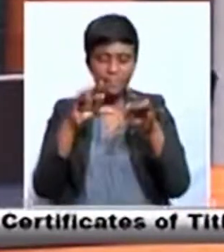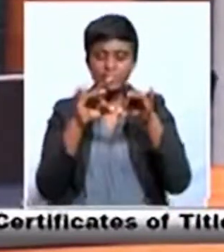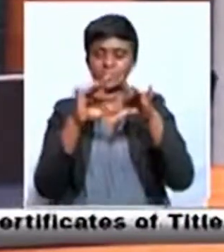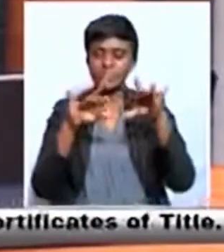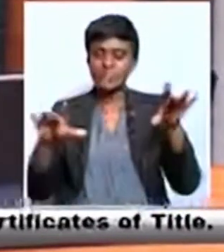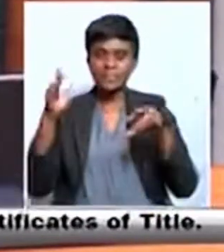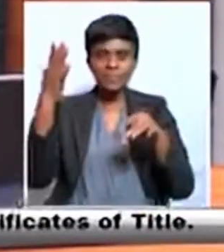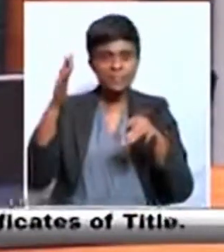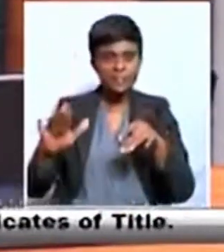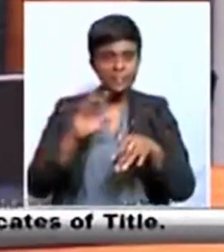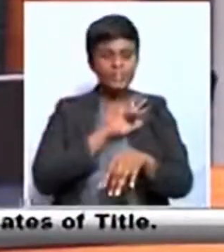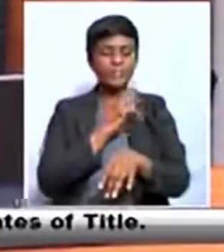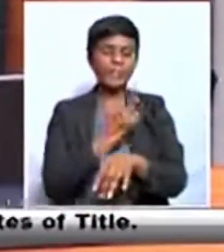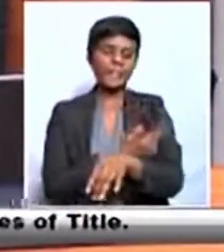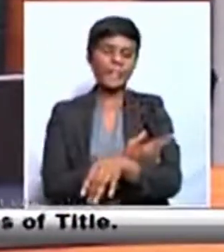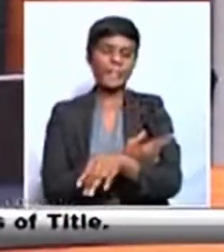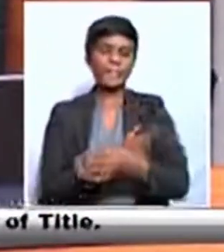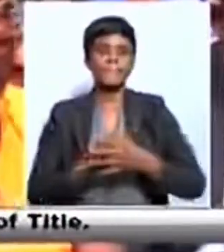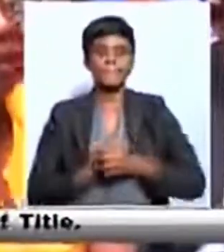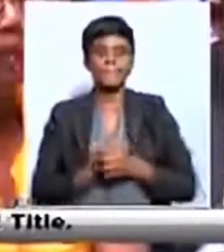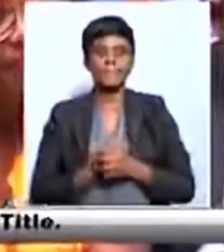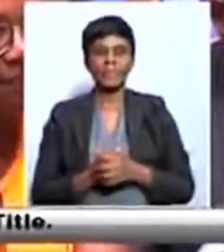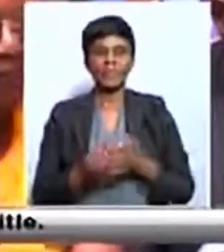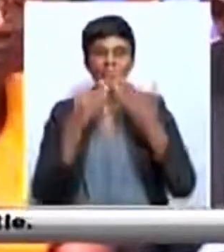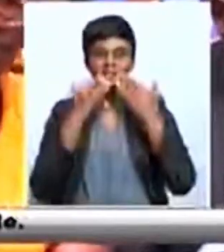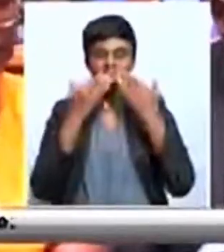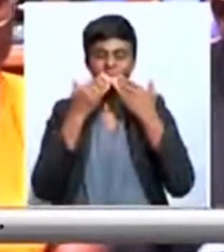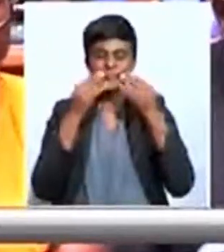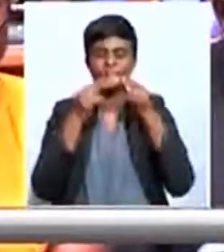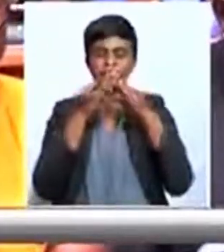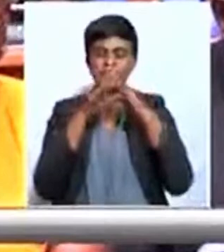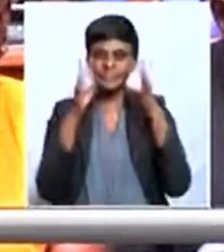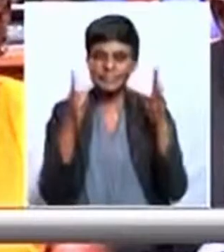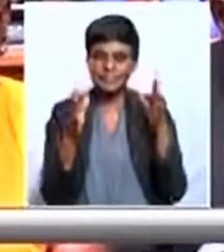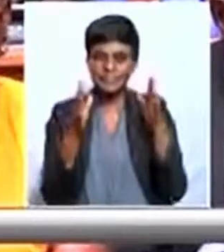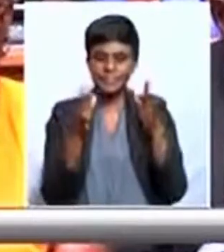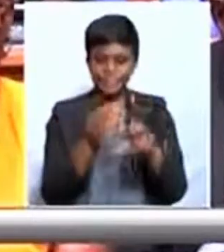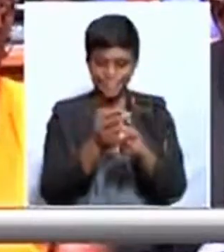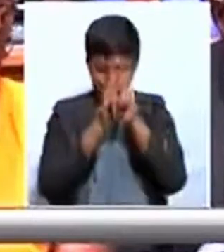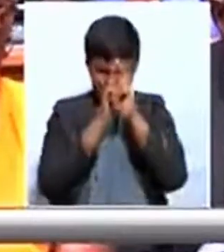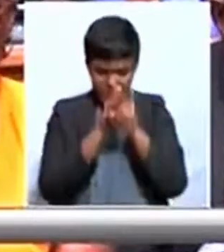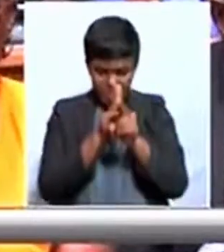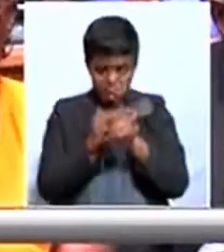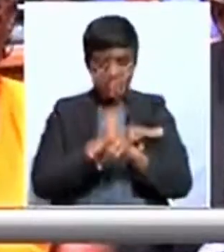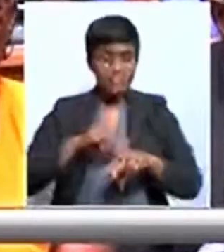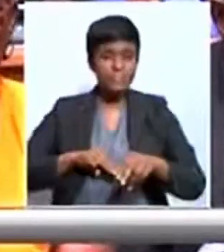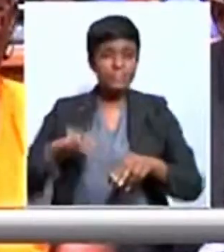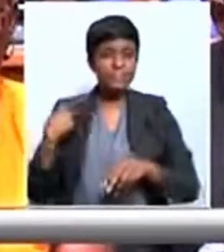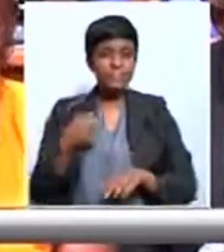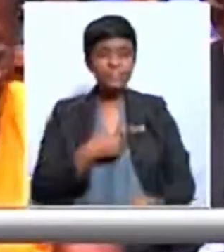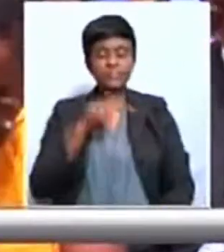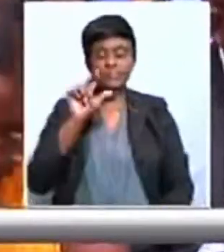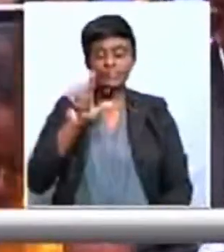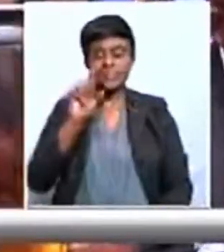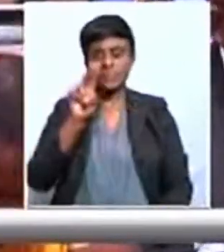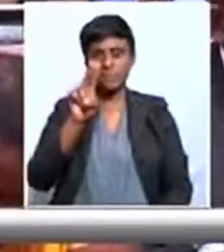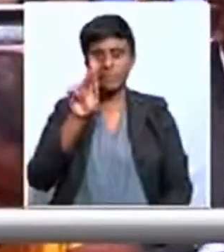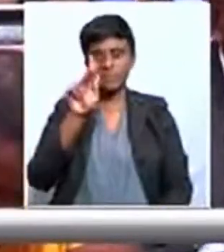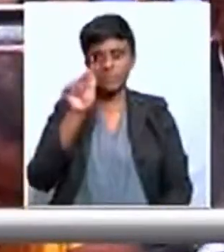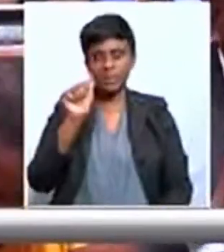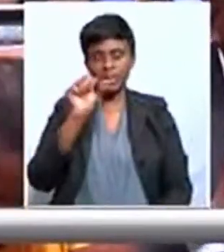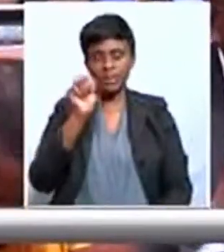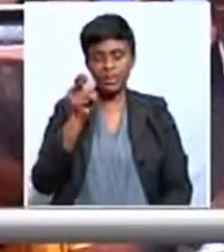Natural Resources. Thank you very much, Honorable Member of Parliament for Lukasha. Actually, we are rolling